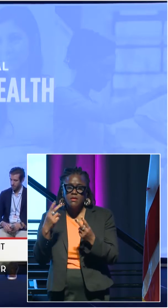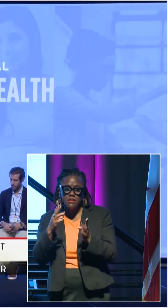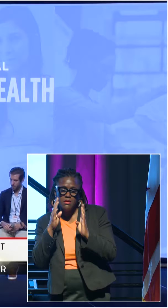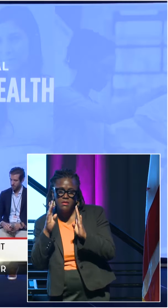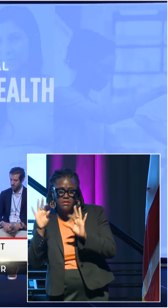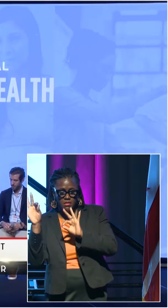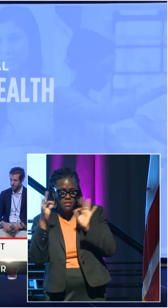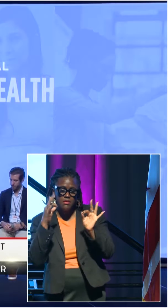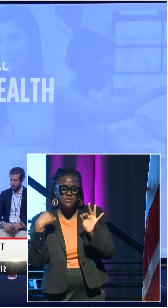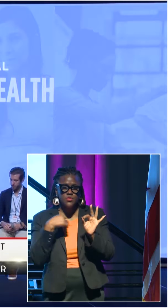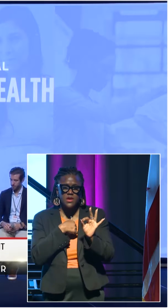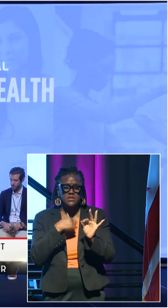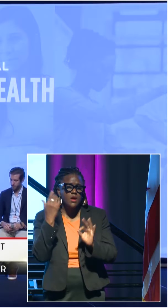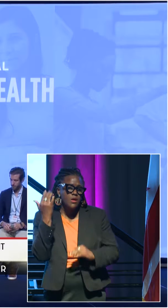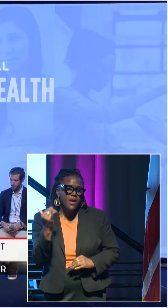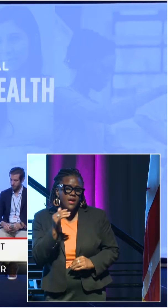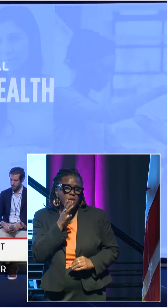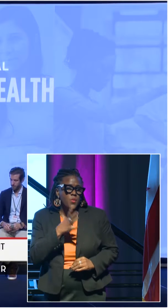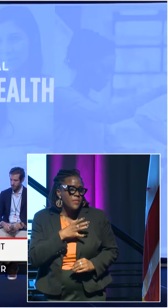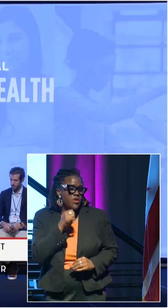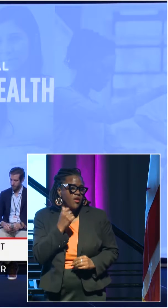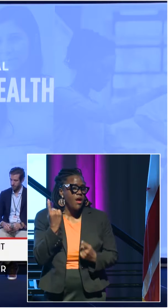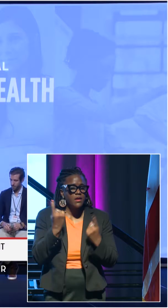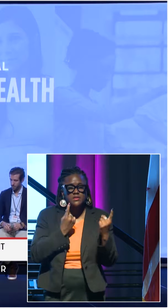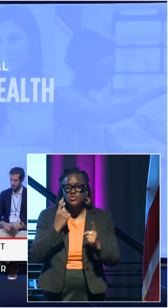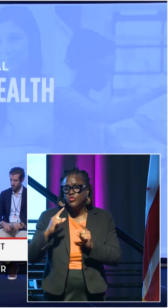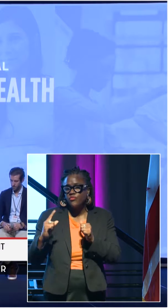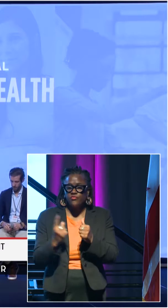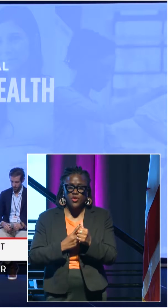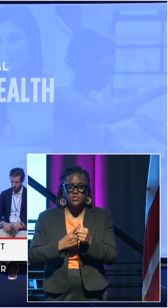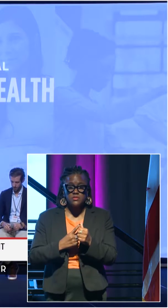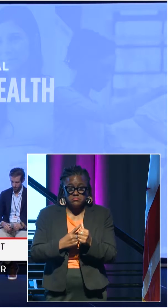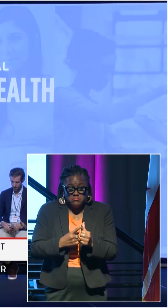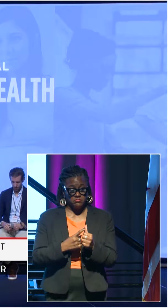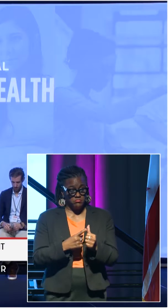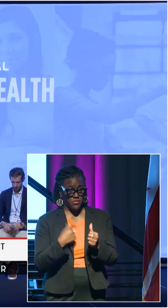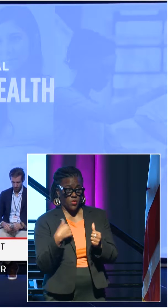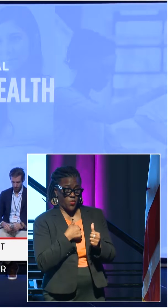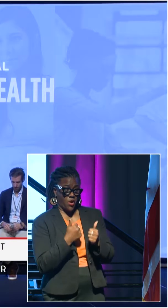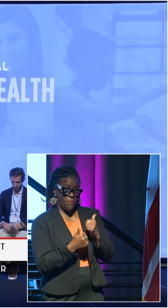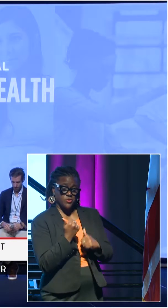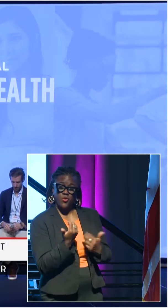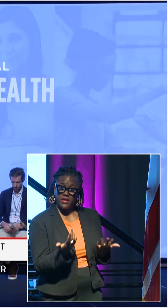because women are not considered first, though we are the majority,